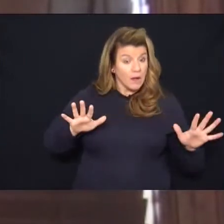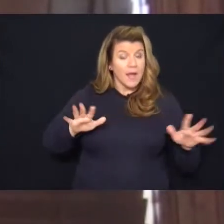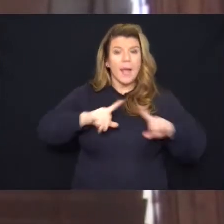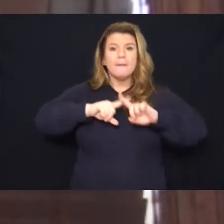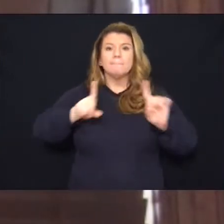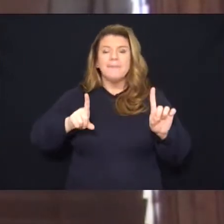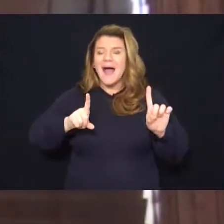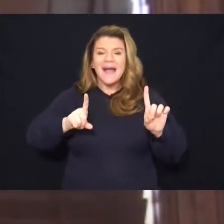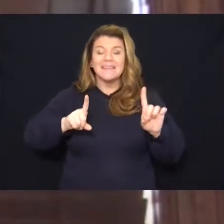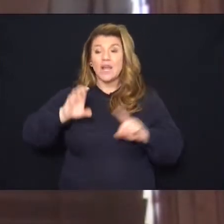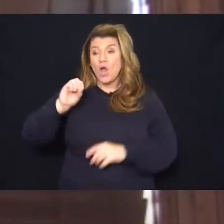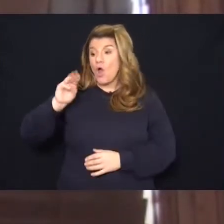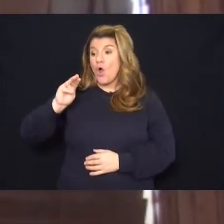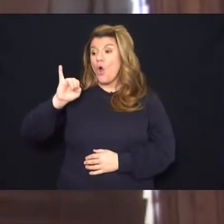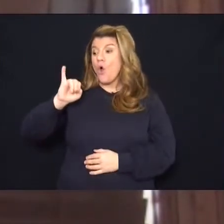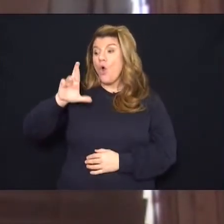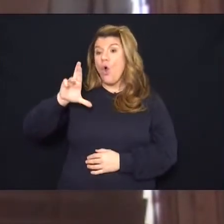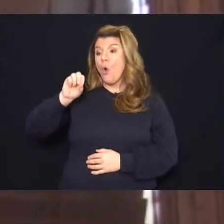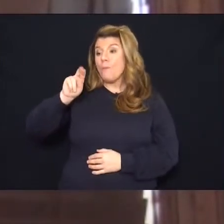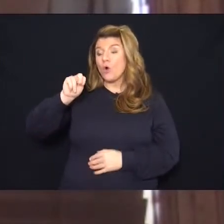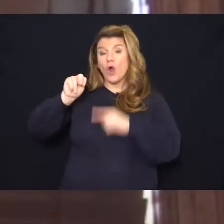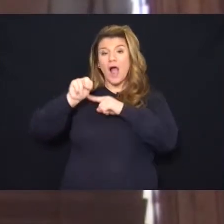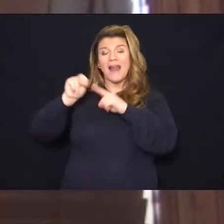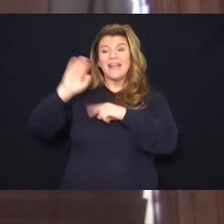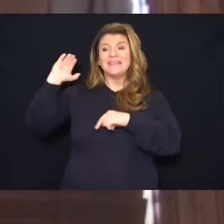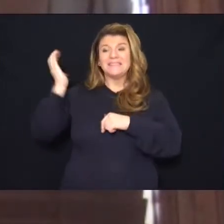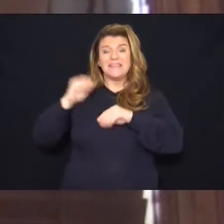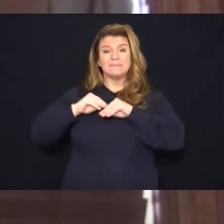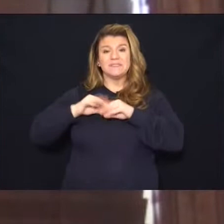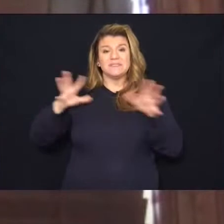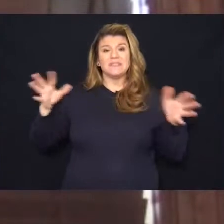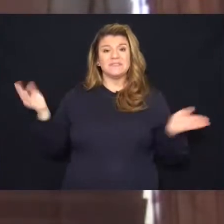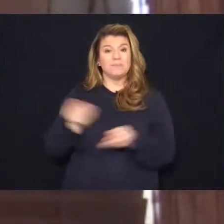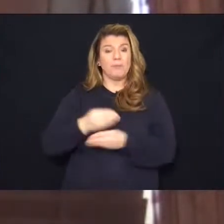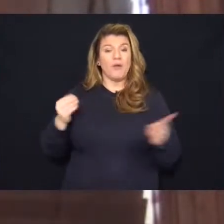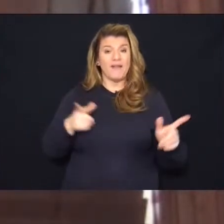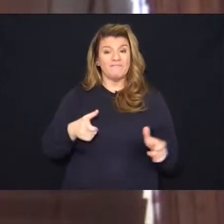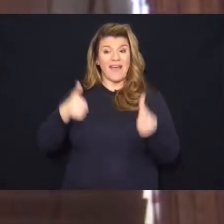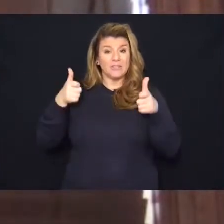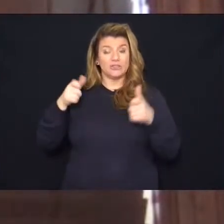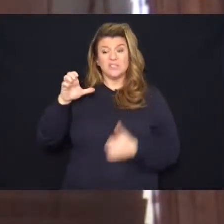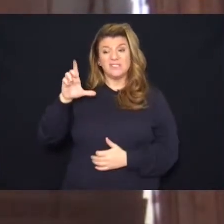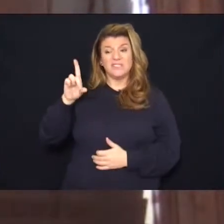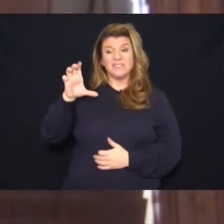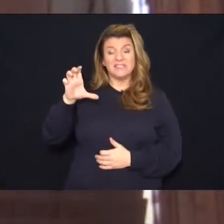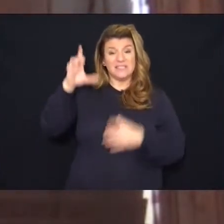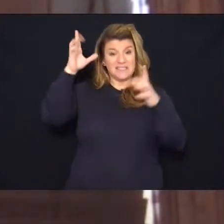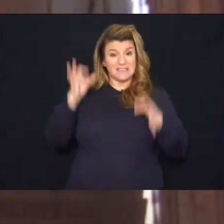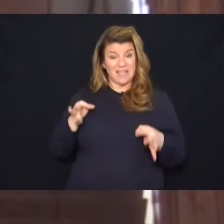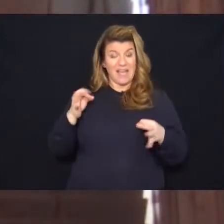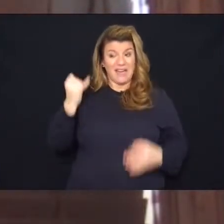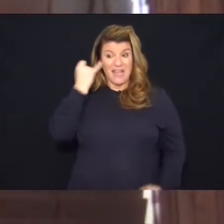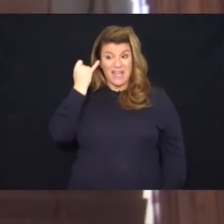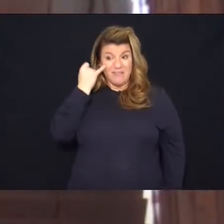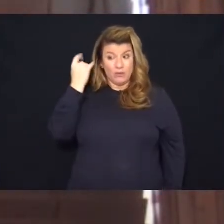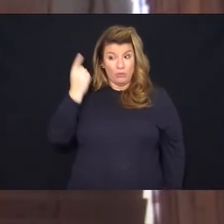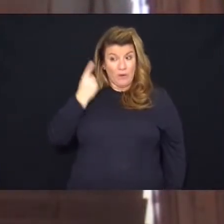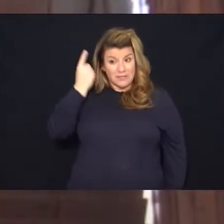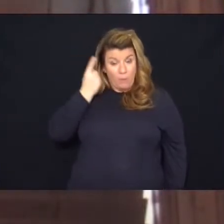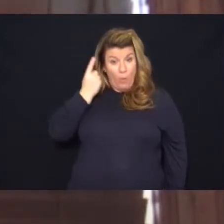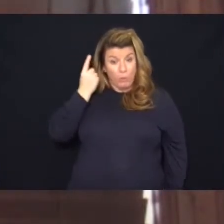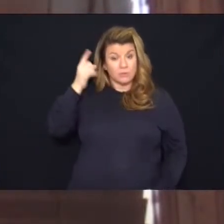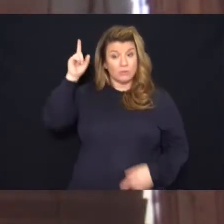because the Omicron variant seems to spread faster, the CDC decided that it was reasonable to reduce